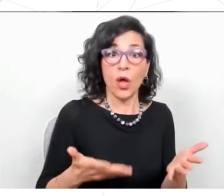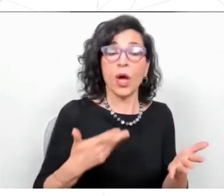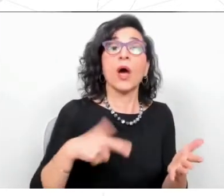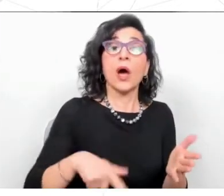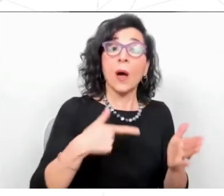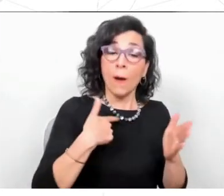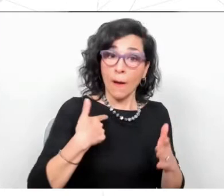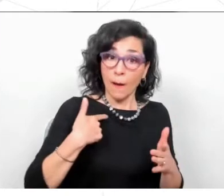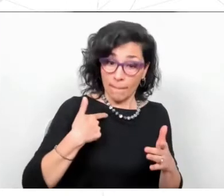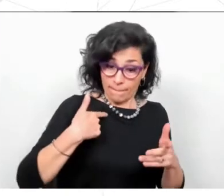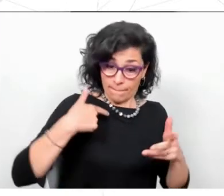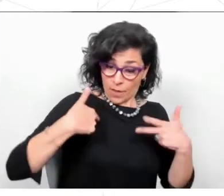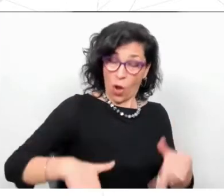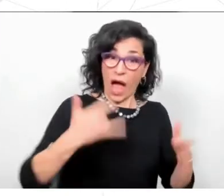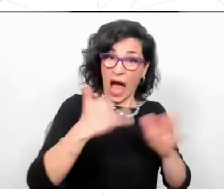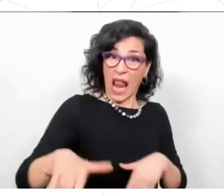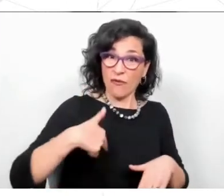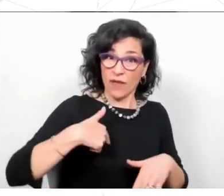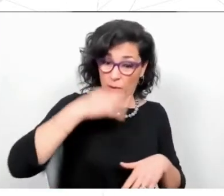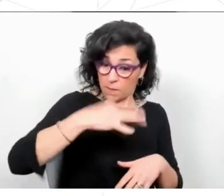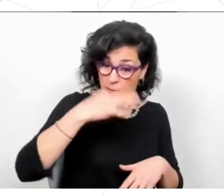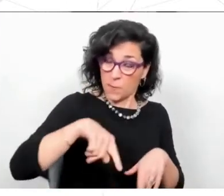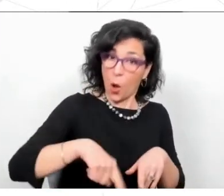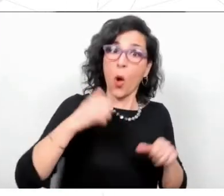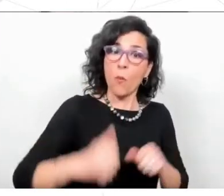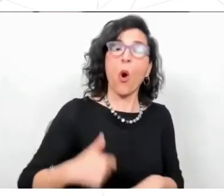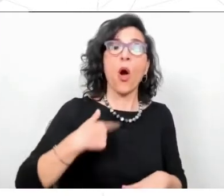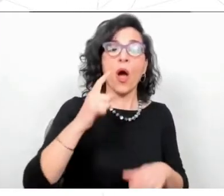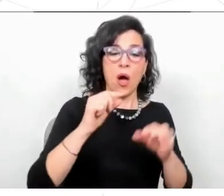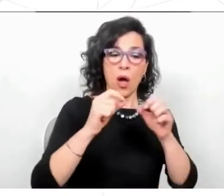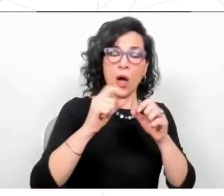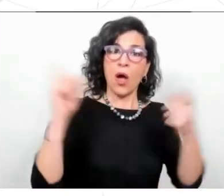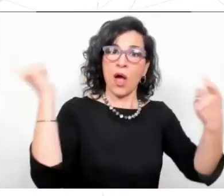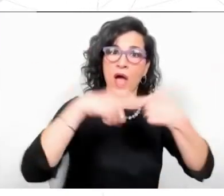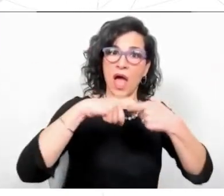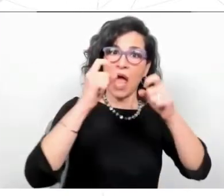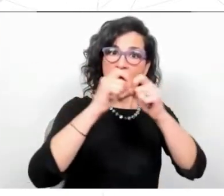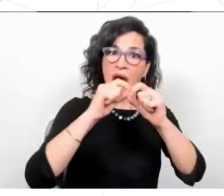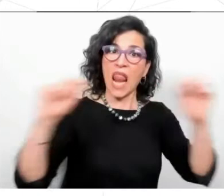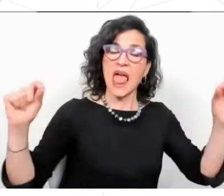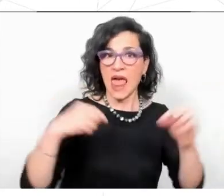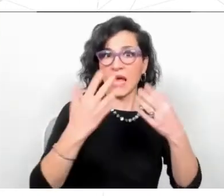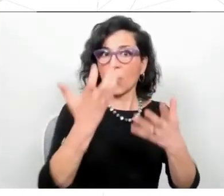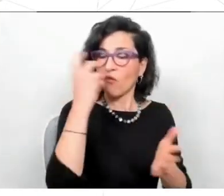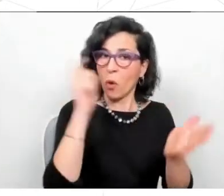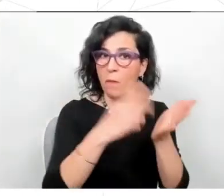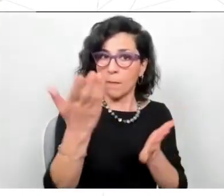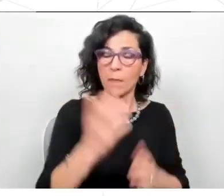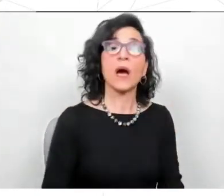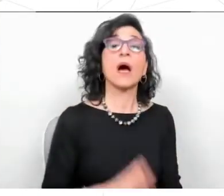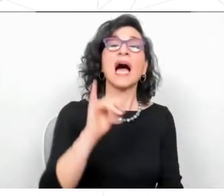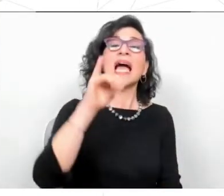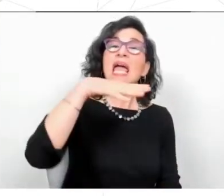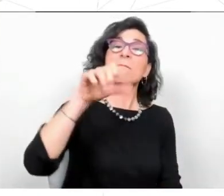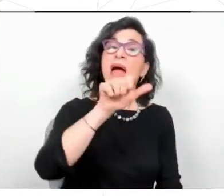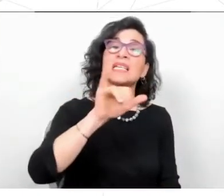are available. And I can give you the link to find that later at the end if you'd like. But